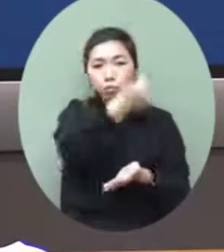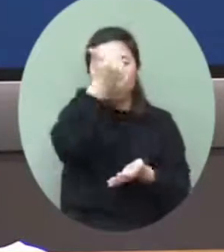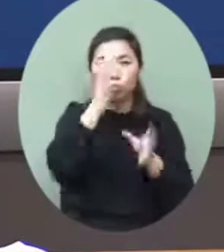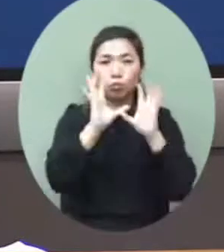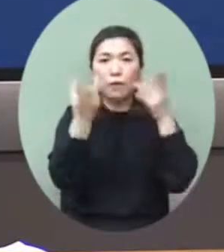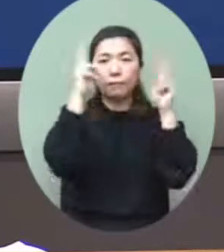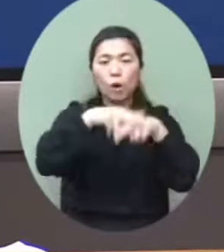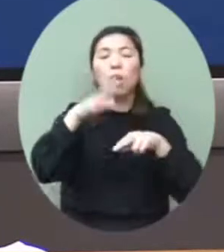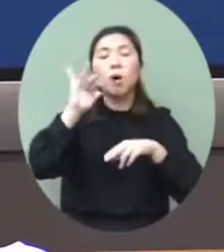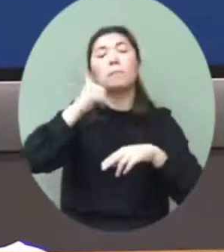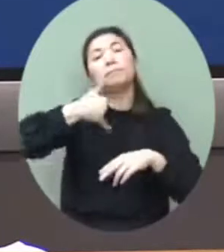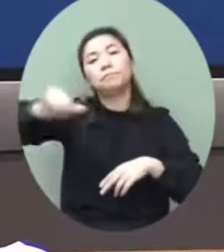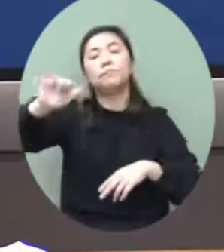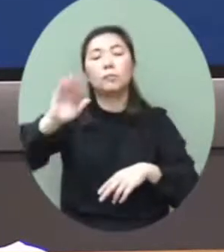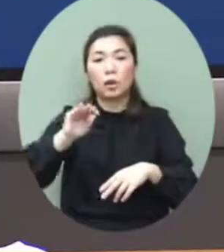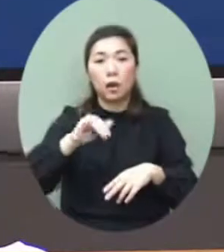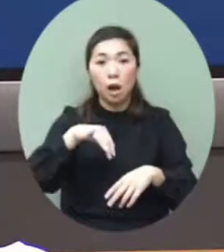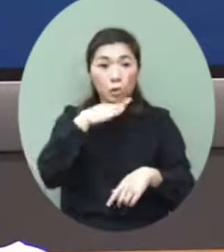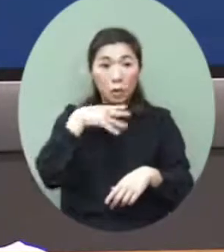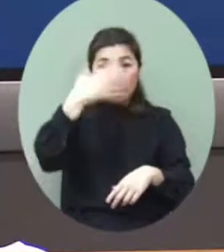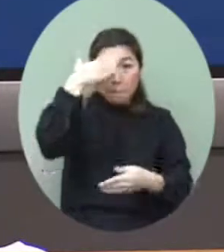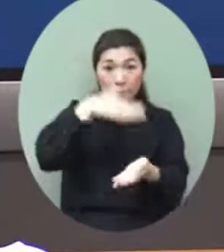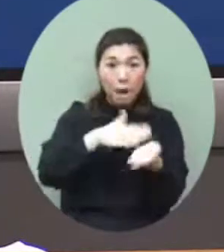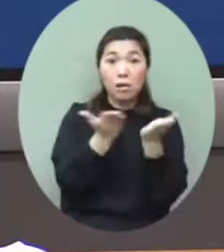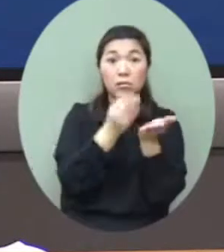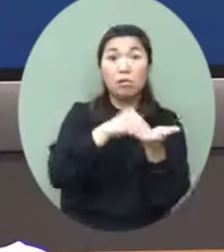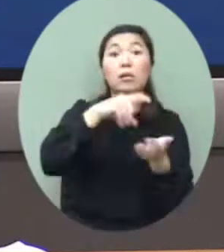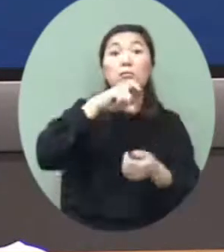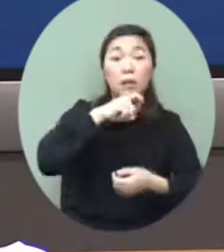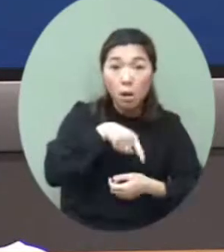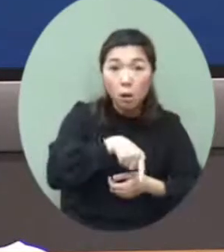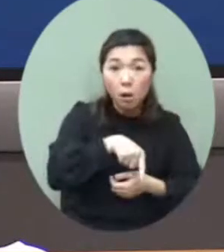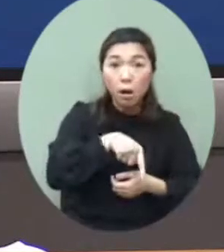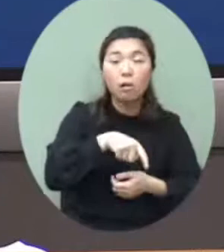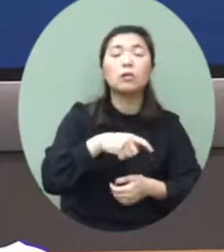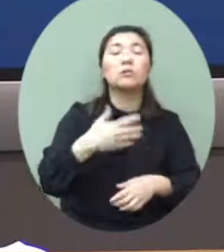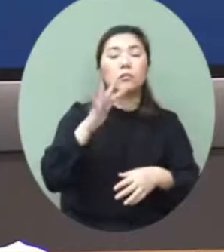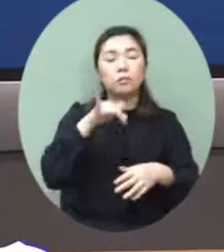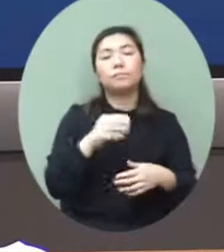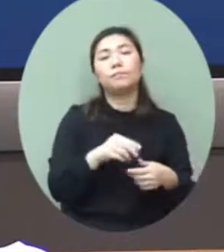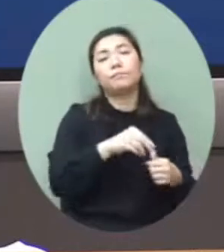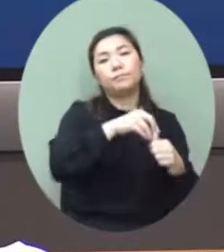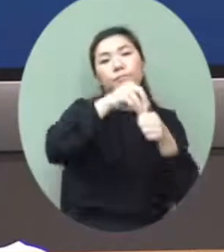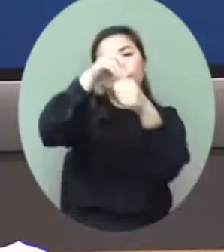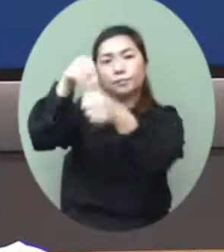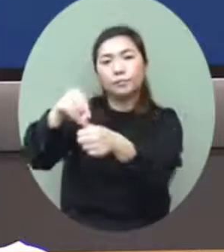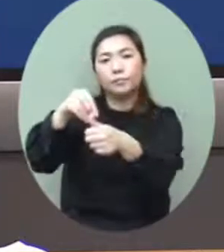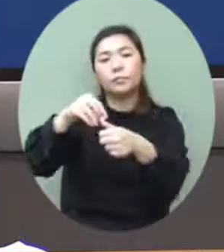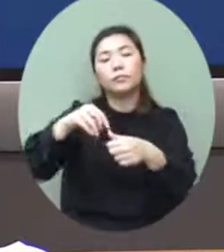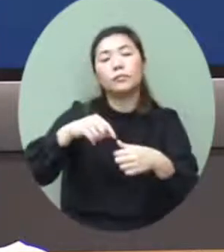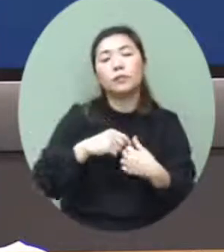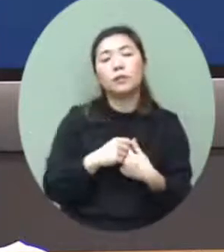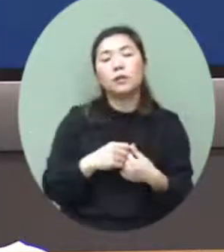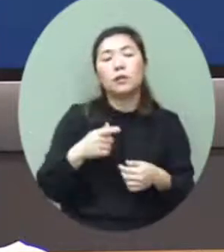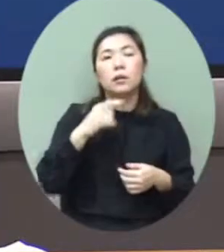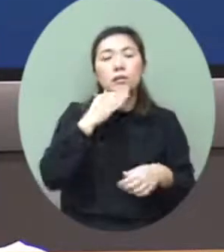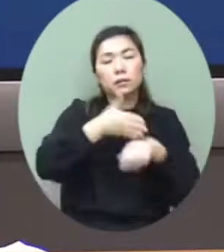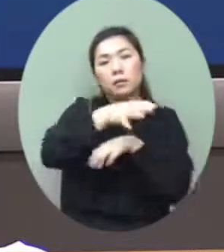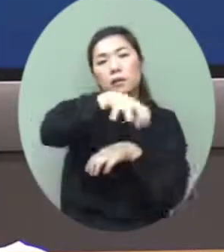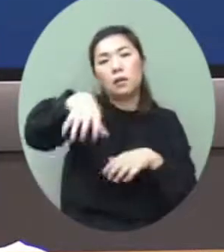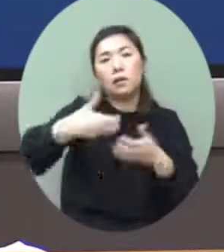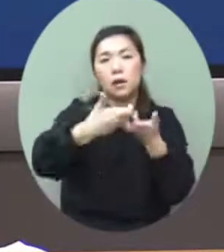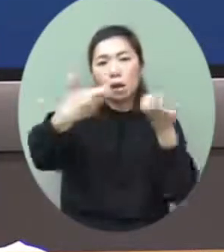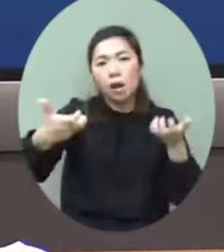negative. And at the end of the operation, those who tested negative can leave upon producing